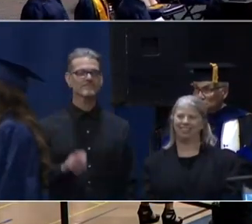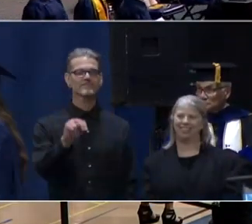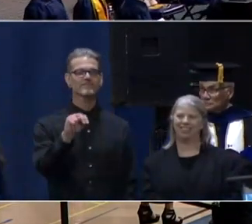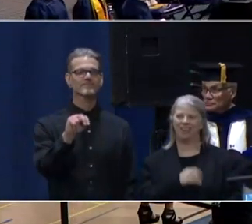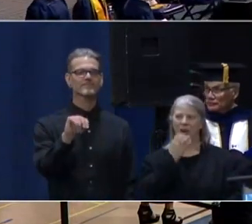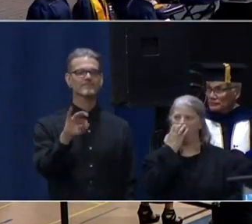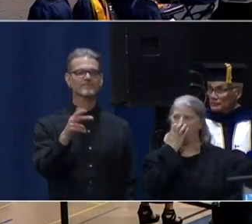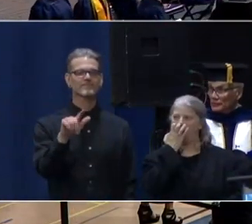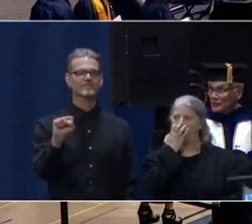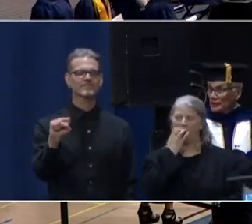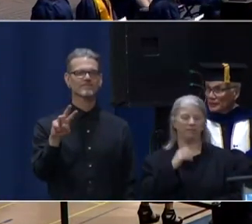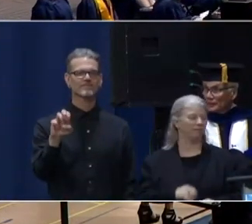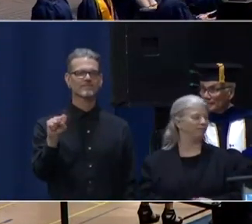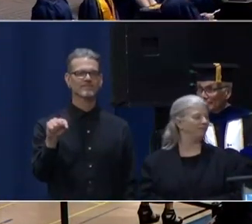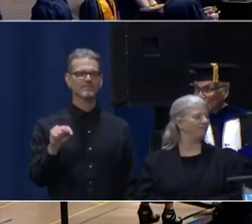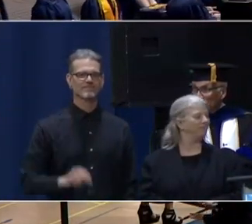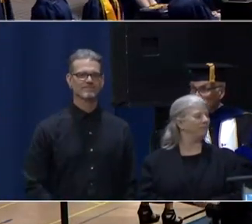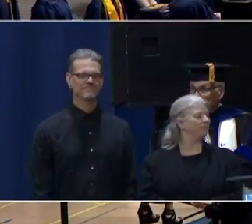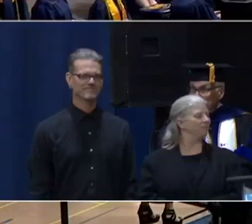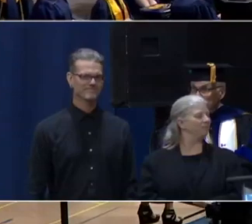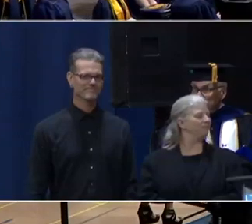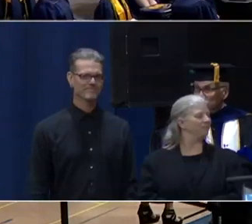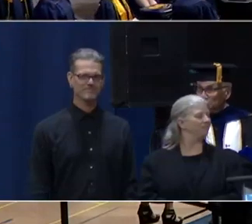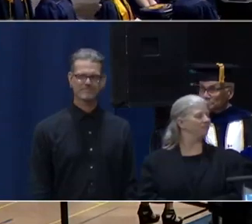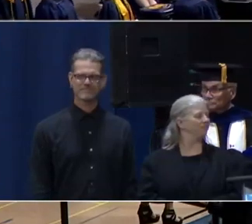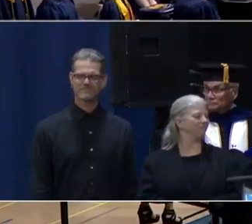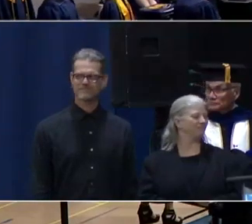Nicholas West.